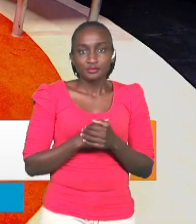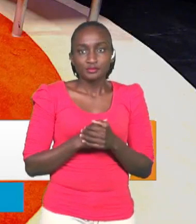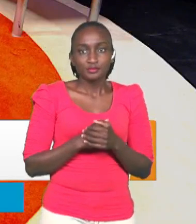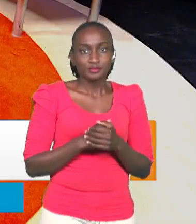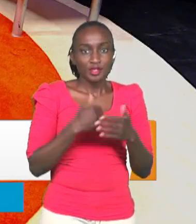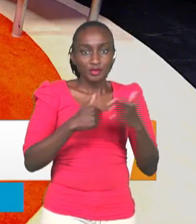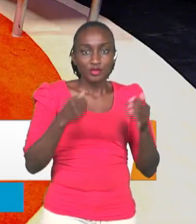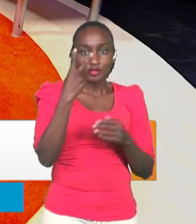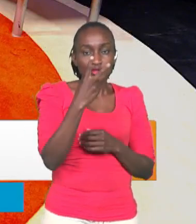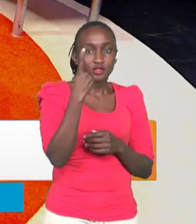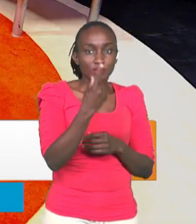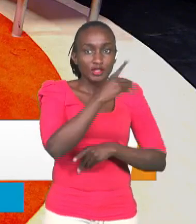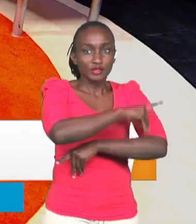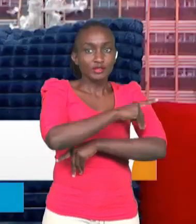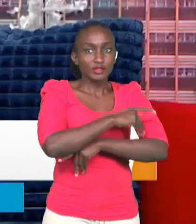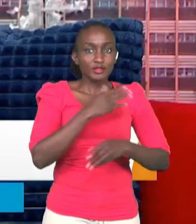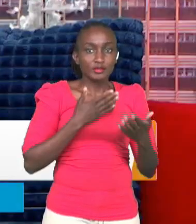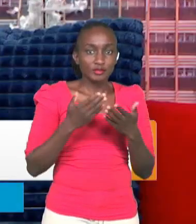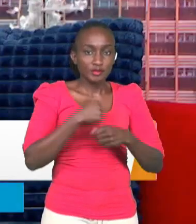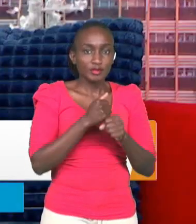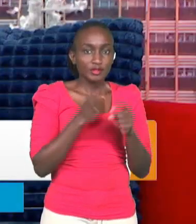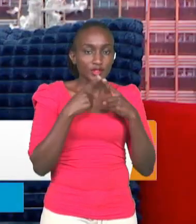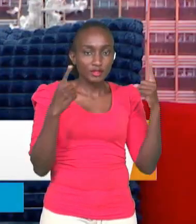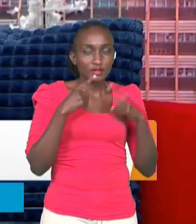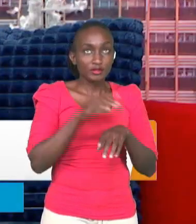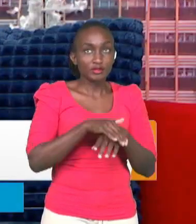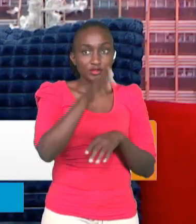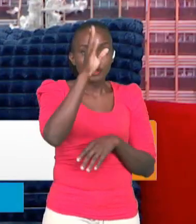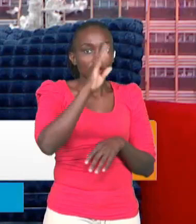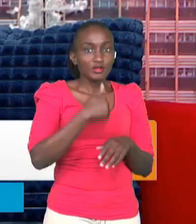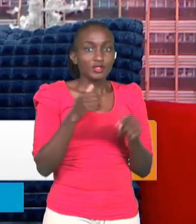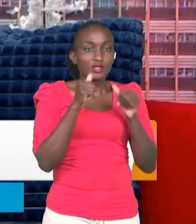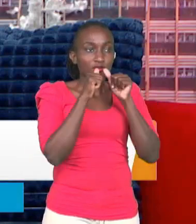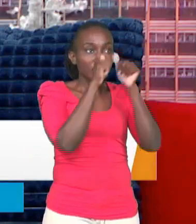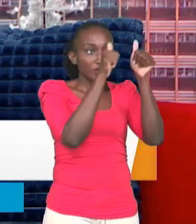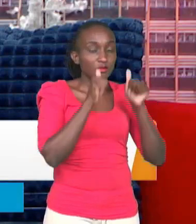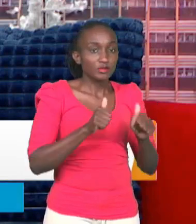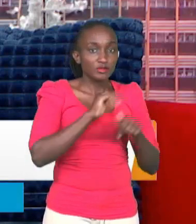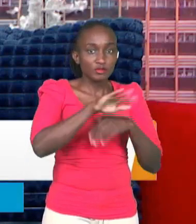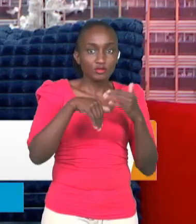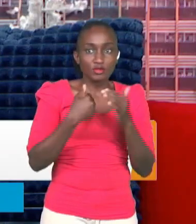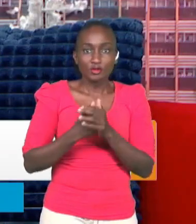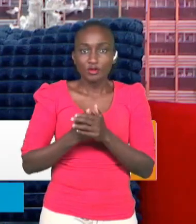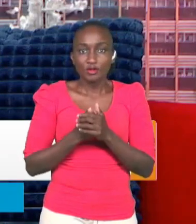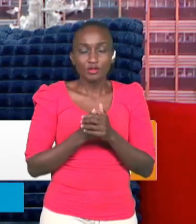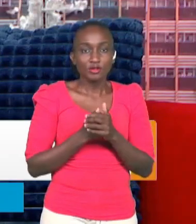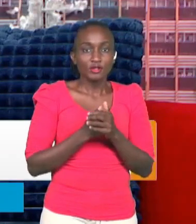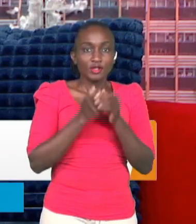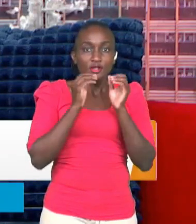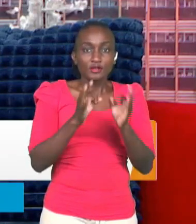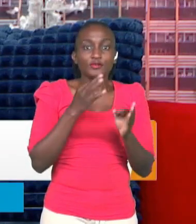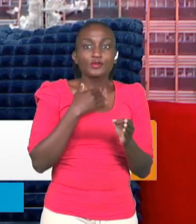It never used to happen. Yeah. So over and above probably making those announcements on Sundays, you have a notice board where all those intending to get married are